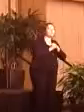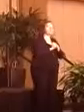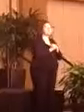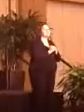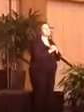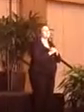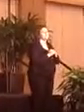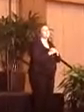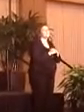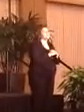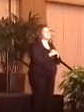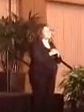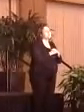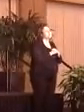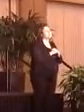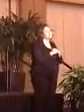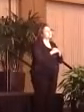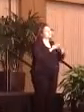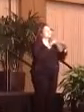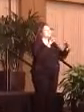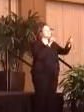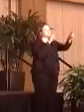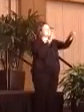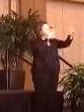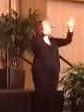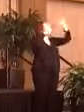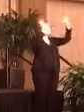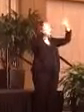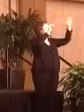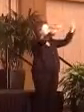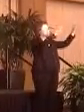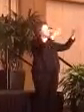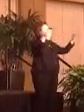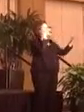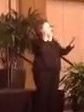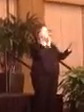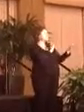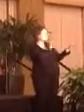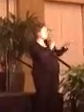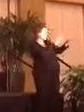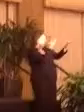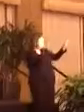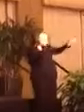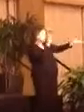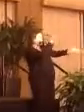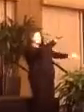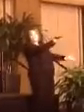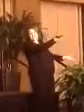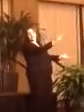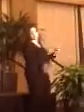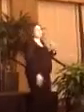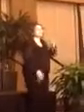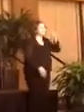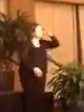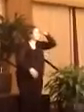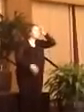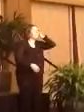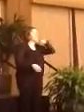I'm also thrilled, yeah, Jade's like waving, I don't know if she's single, but if she is, she's in the bathroom.